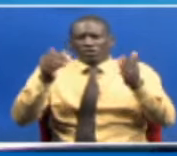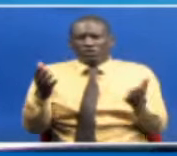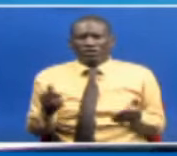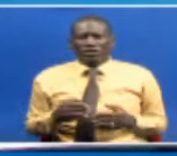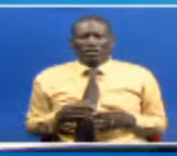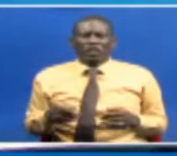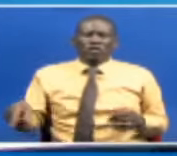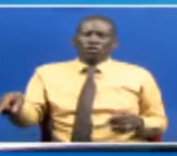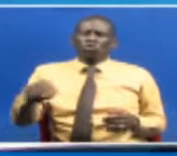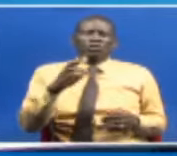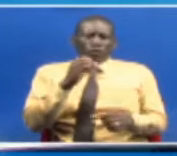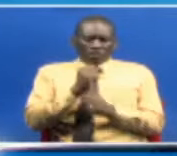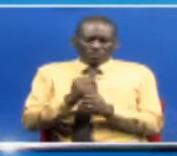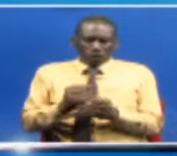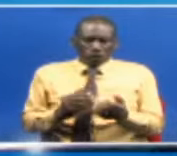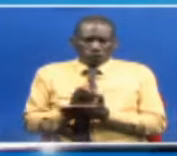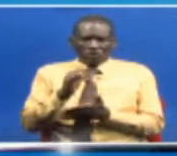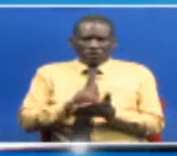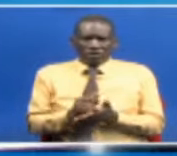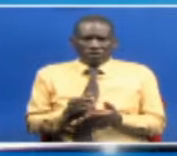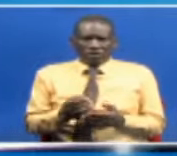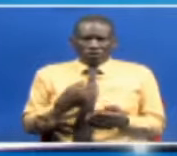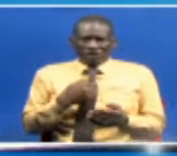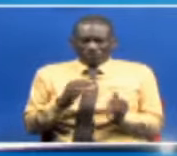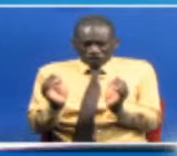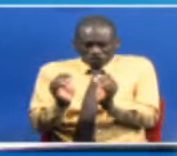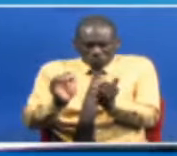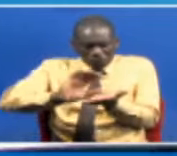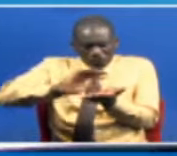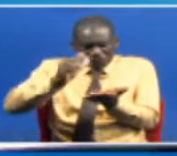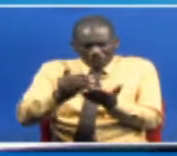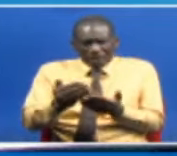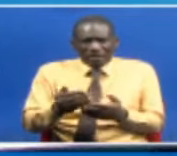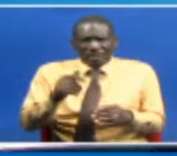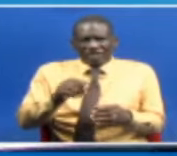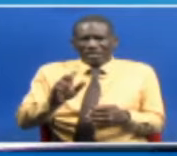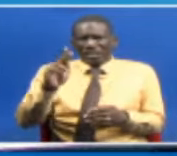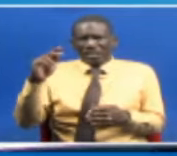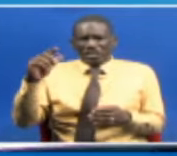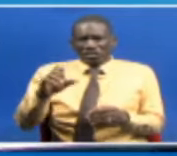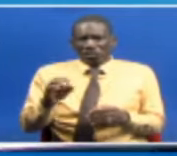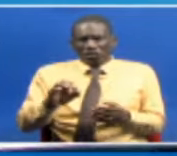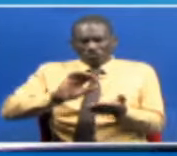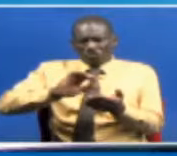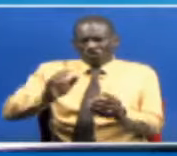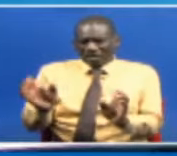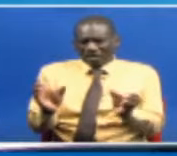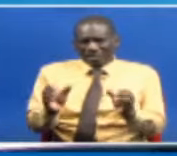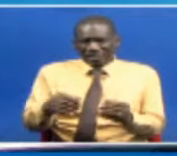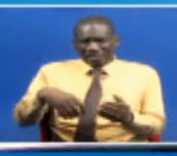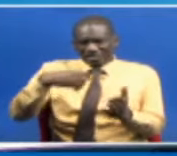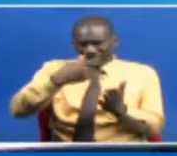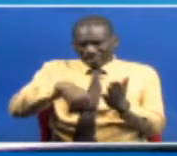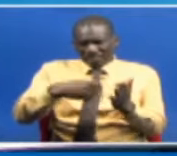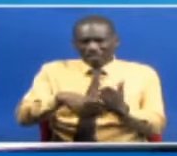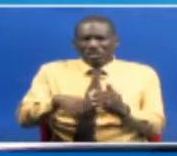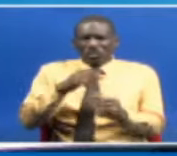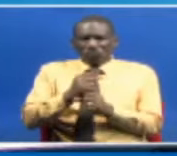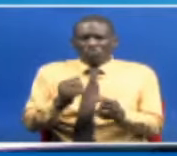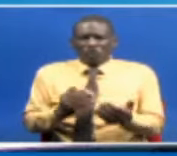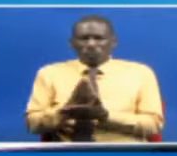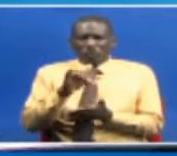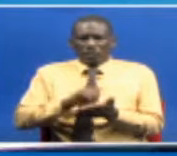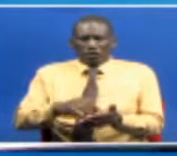will ensure that we build in a small fund in the kilogram of gas levy to ensure that we revalidate